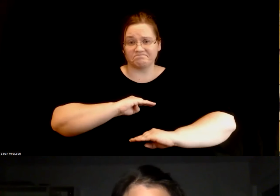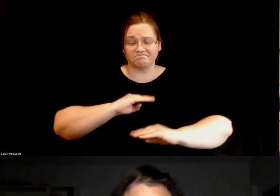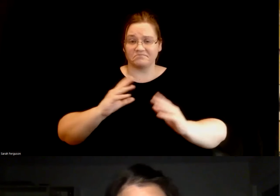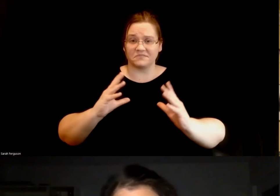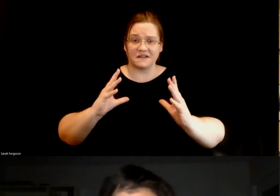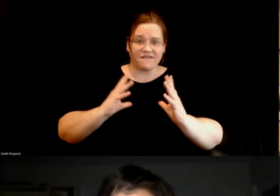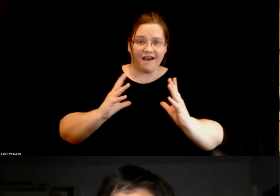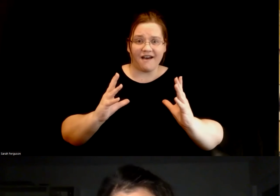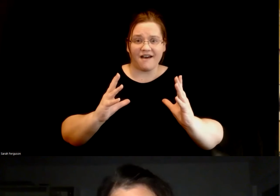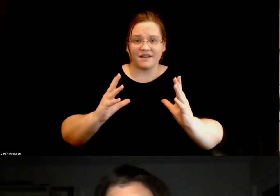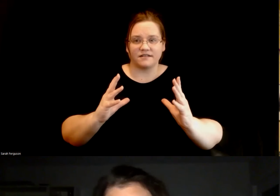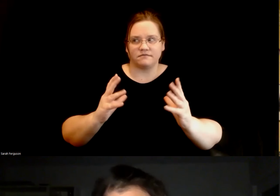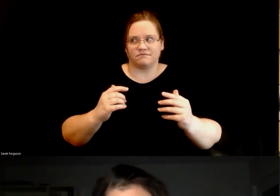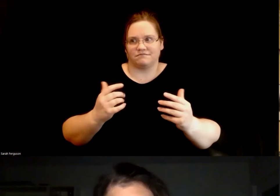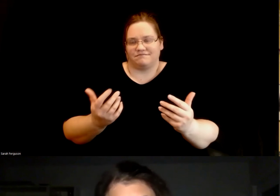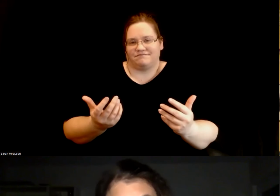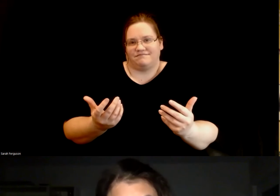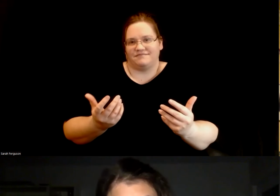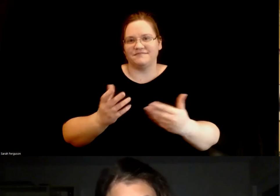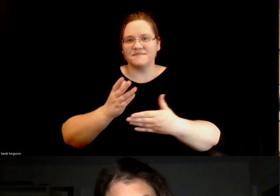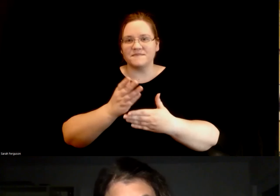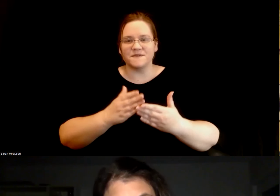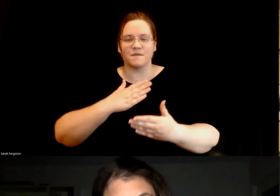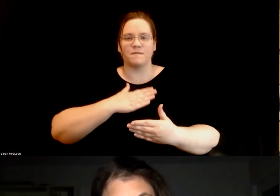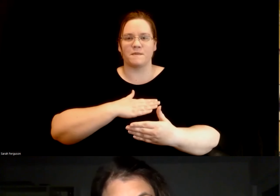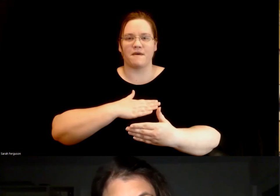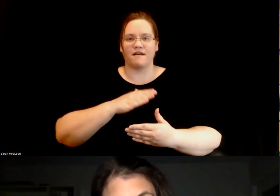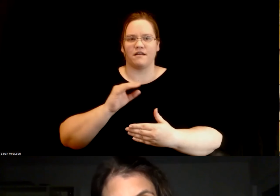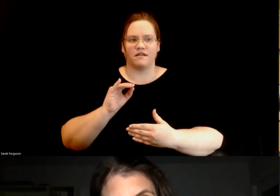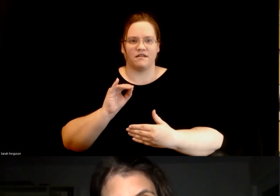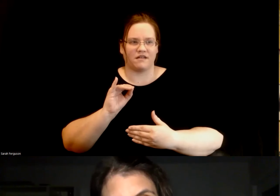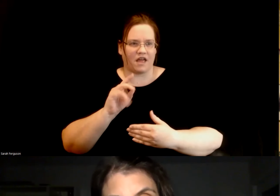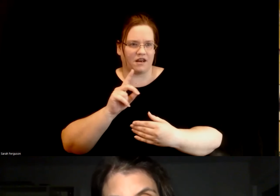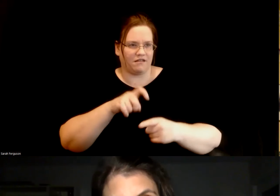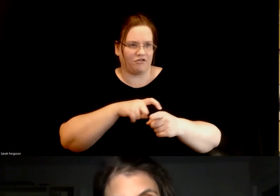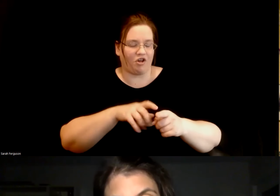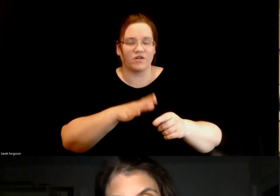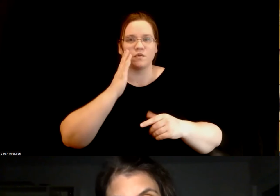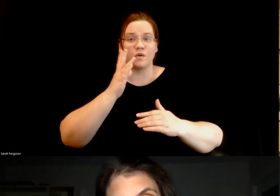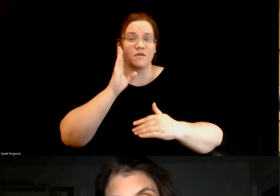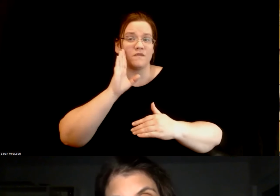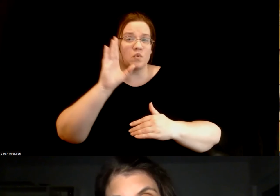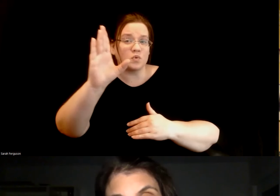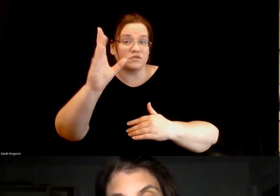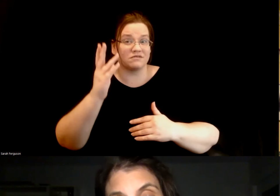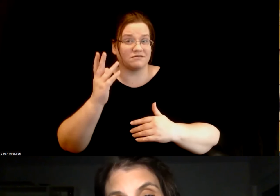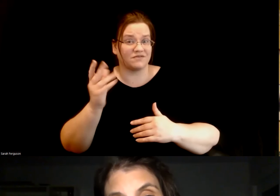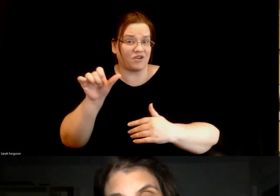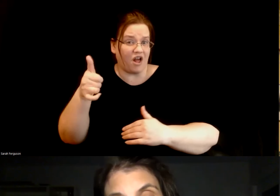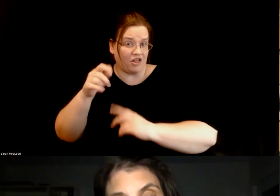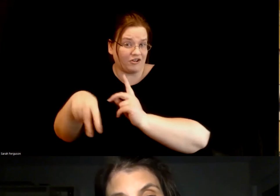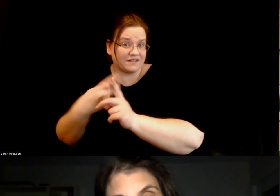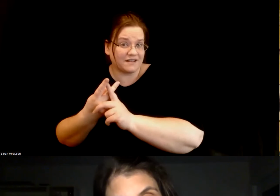I don't even know what, and some of my ID colleagues would know better, what the future may hold for even other types